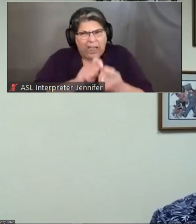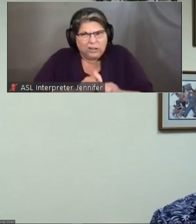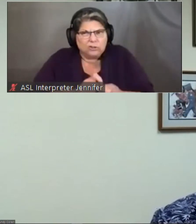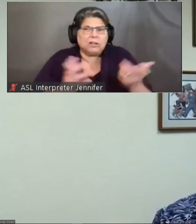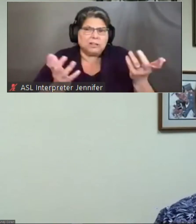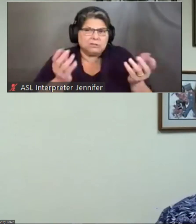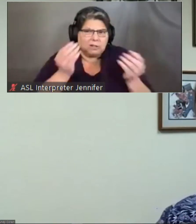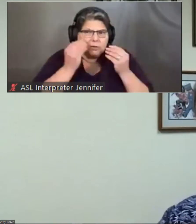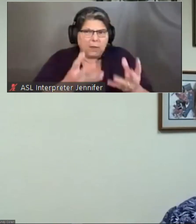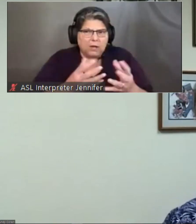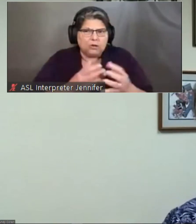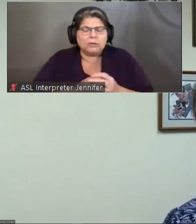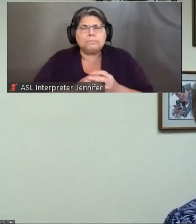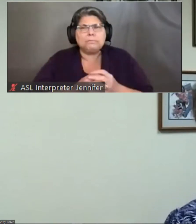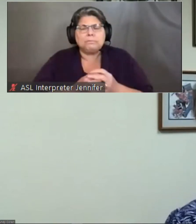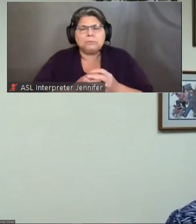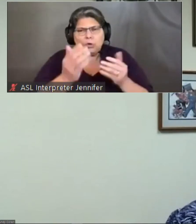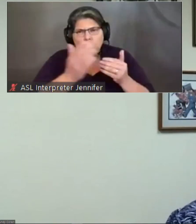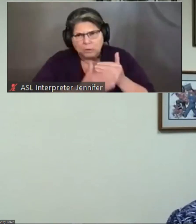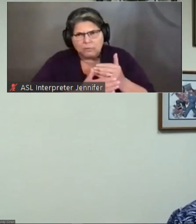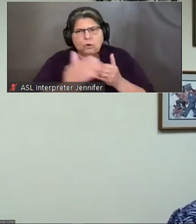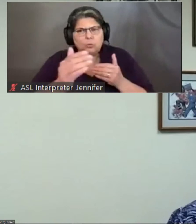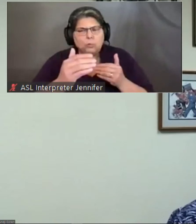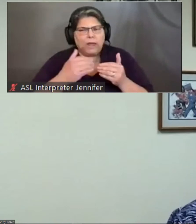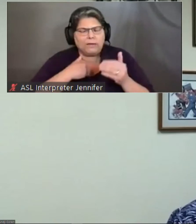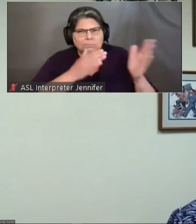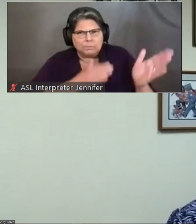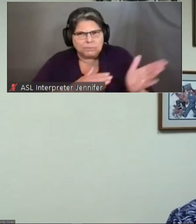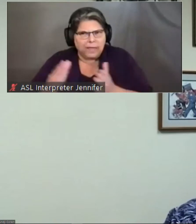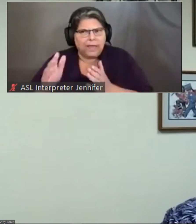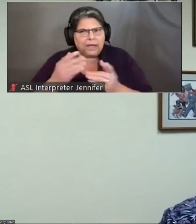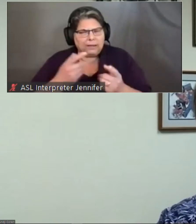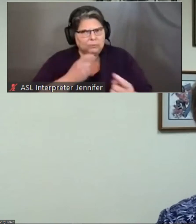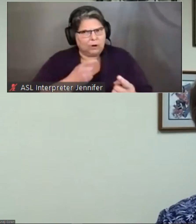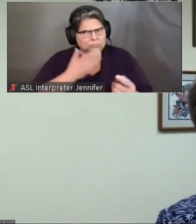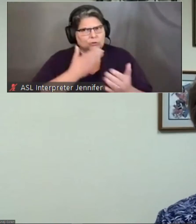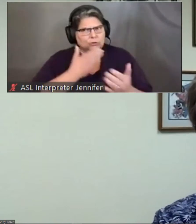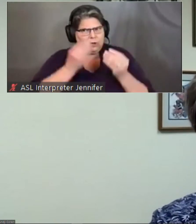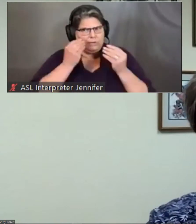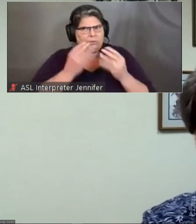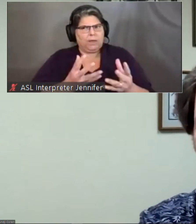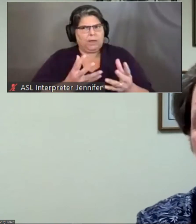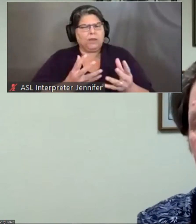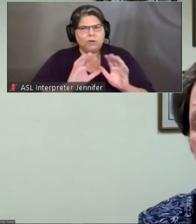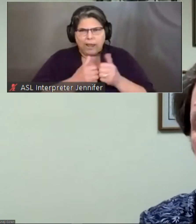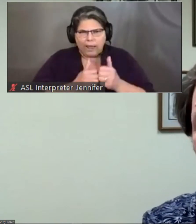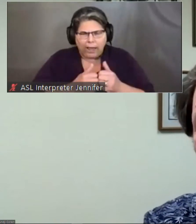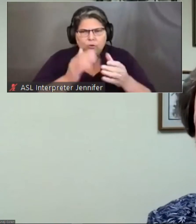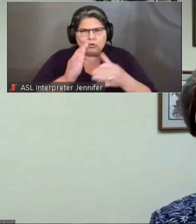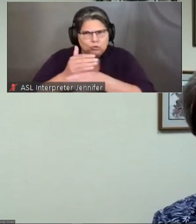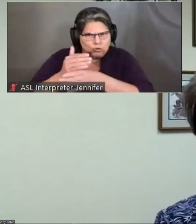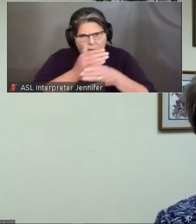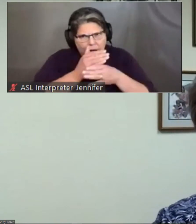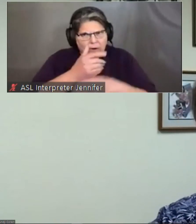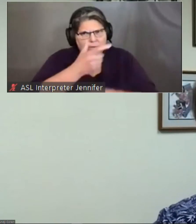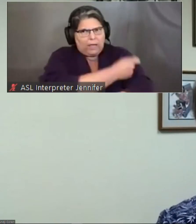as we move forward, we have strategies that are based on good information to get the vaccines out. And it seemed, I guess,